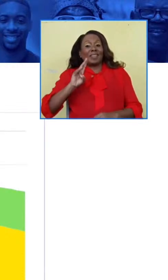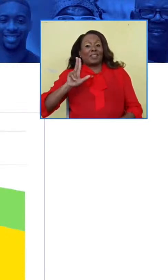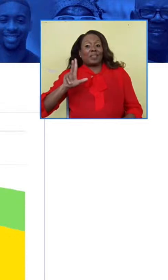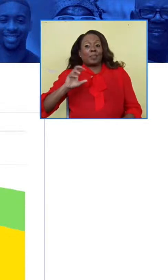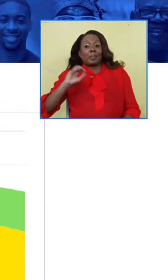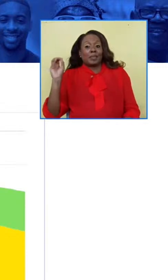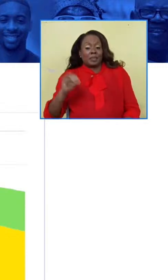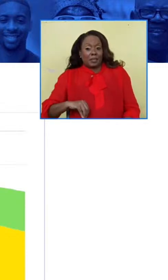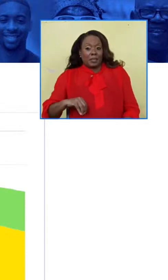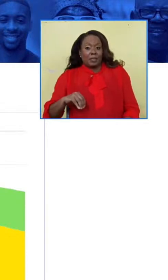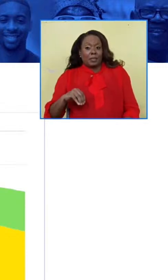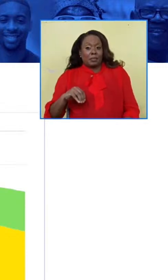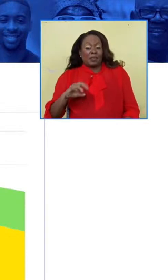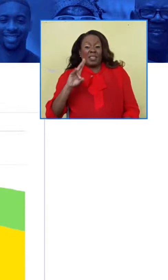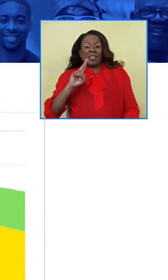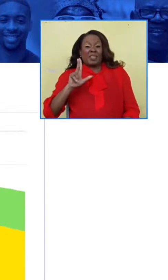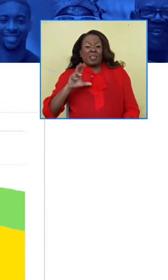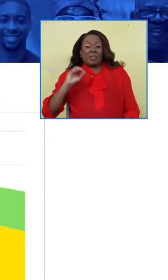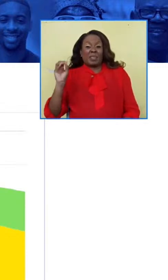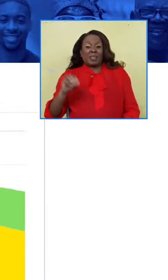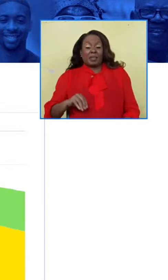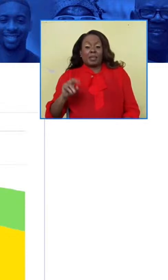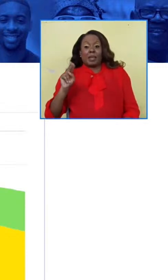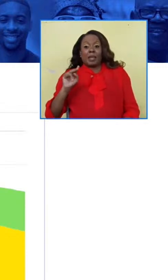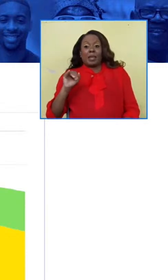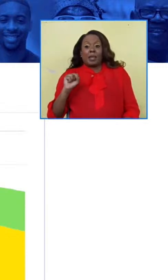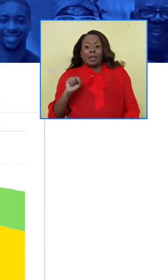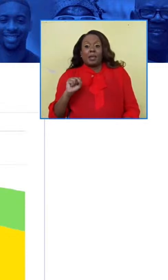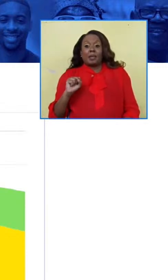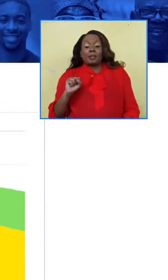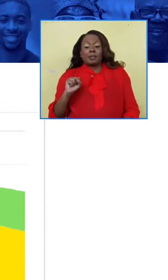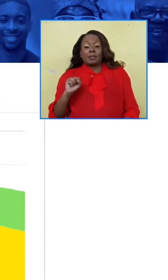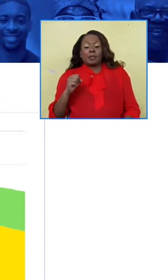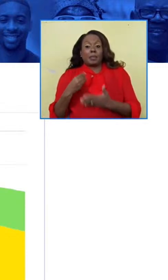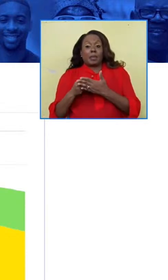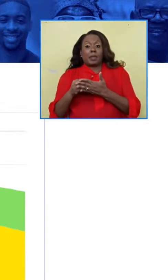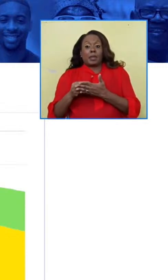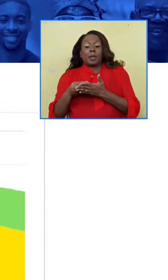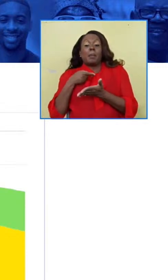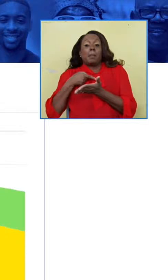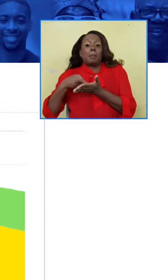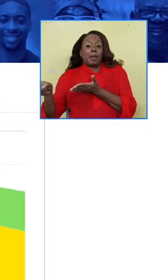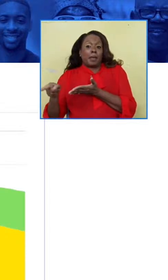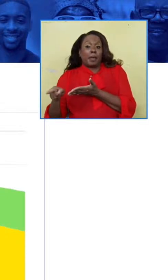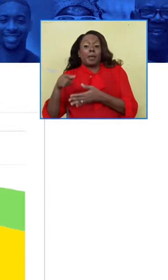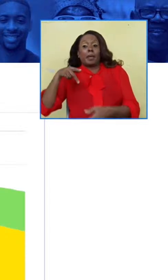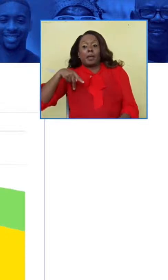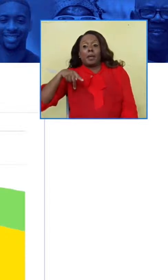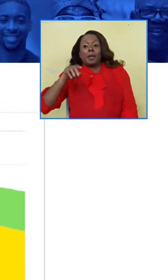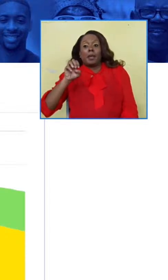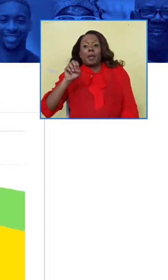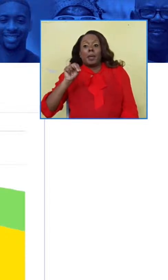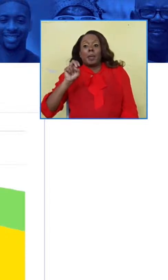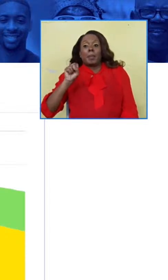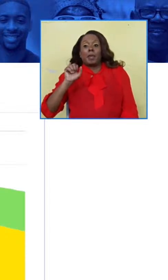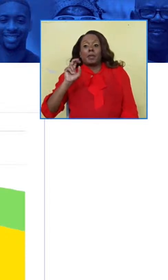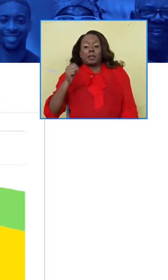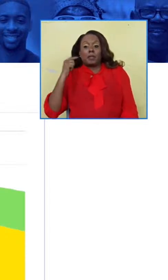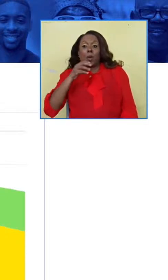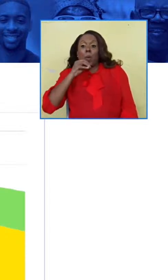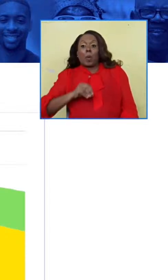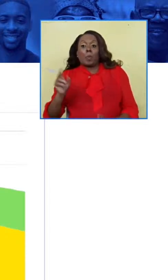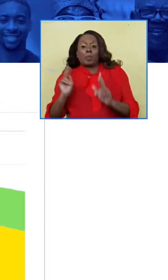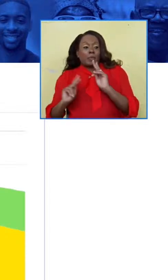73% of NIS benefit expenditure goes towards paying old age pension. So we see from the chart that the green segment at